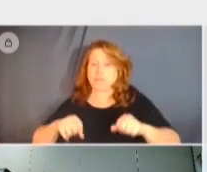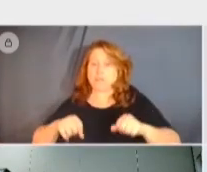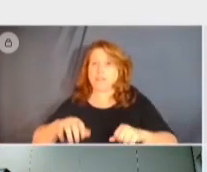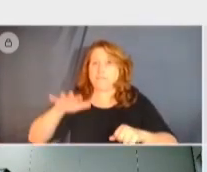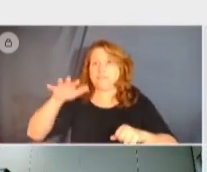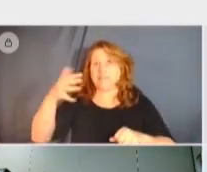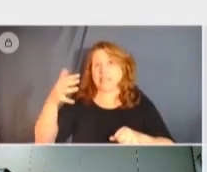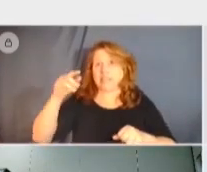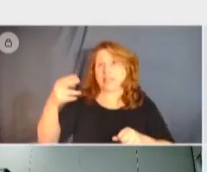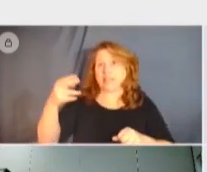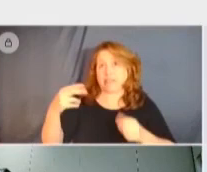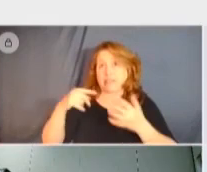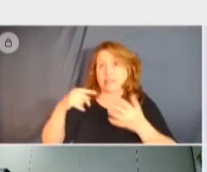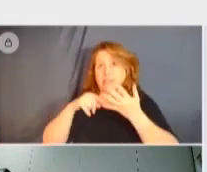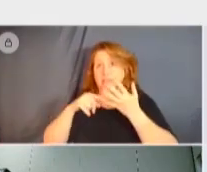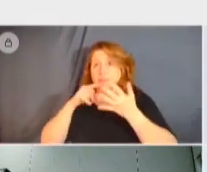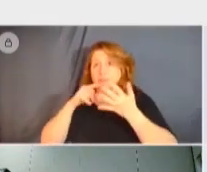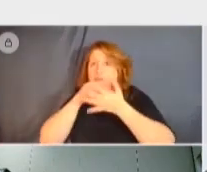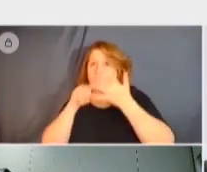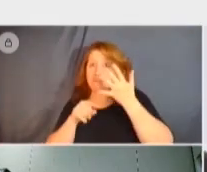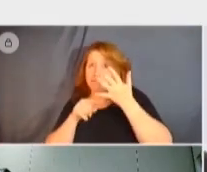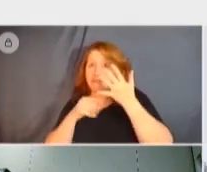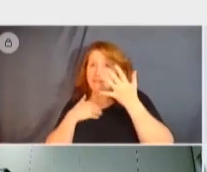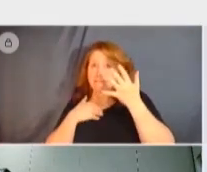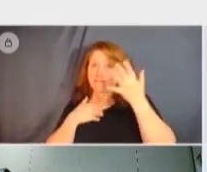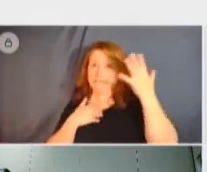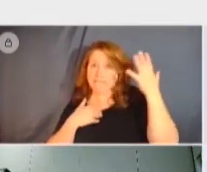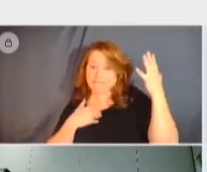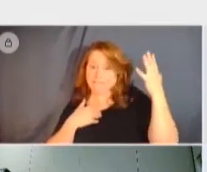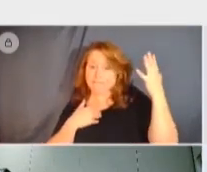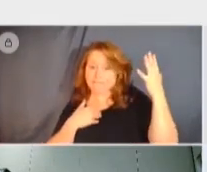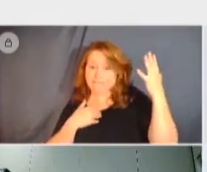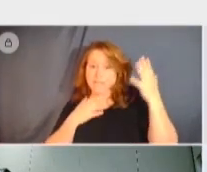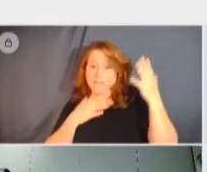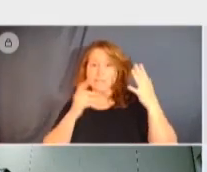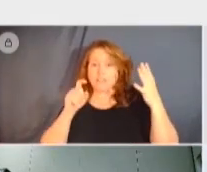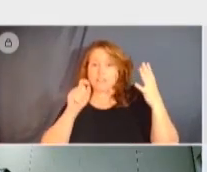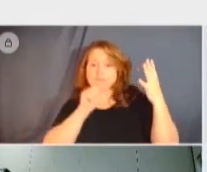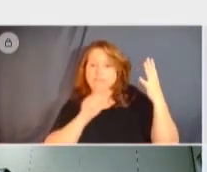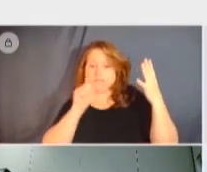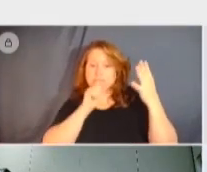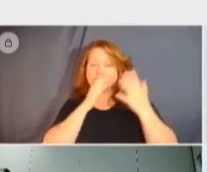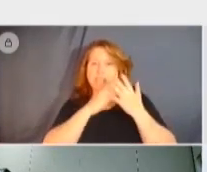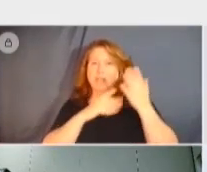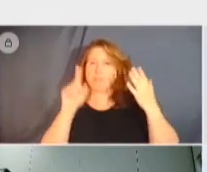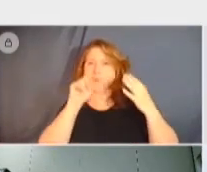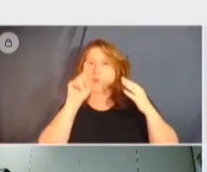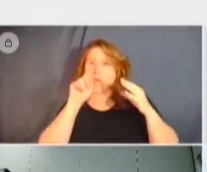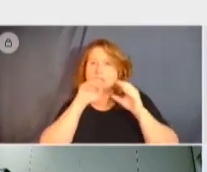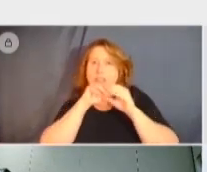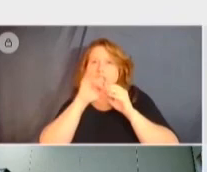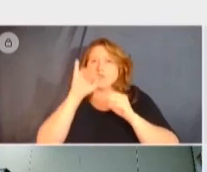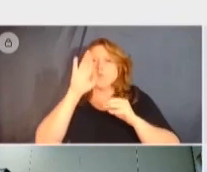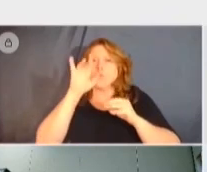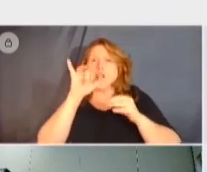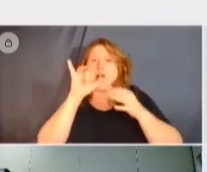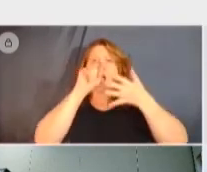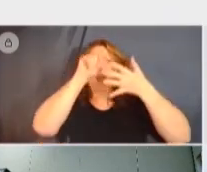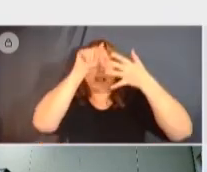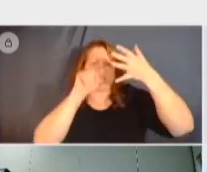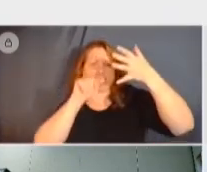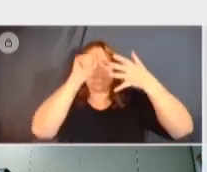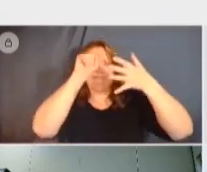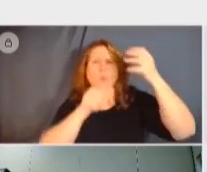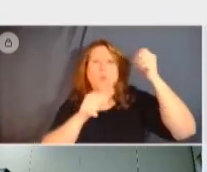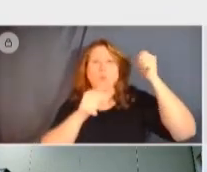know, just we should pencil in somewhere around July 28th or 29th, since I think August 2nd